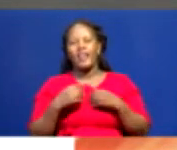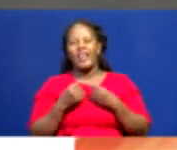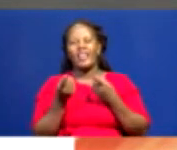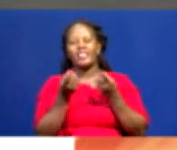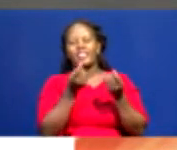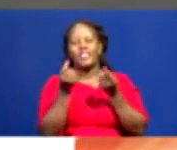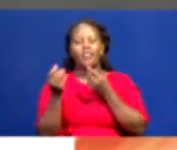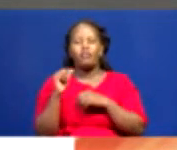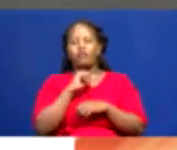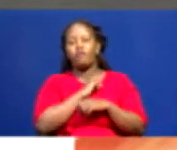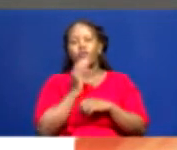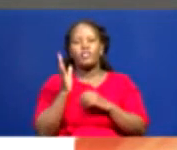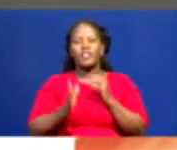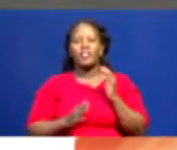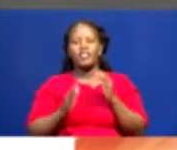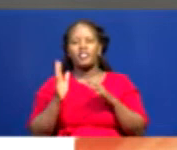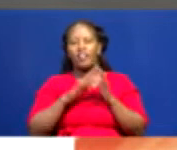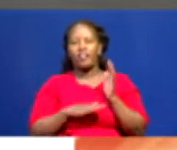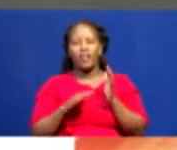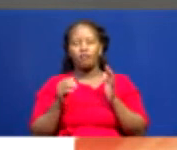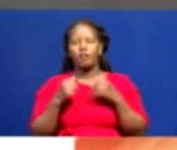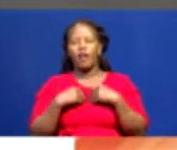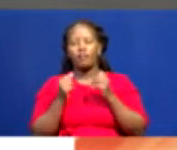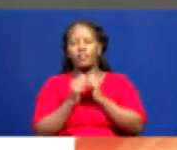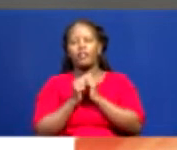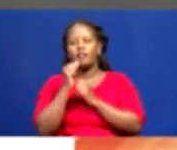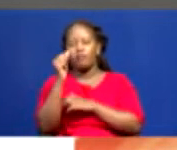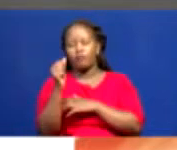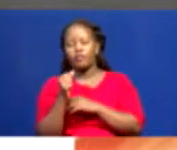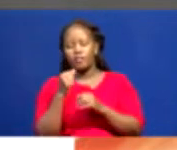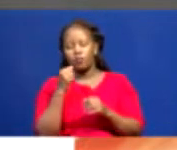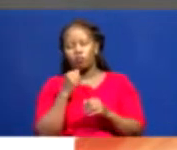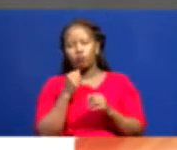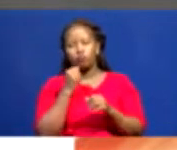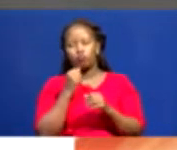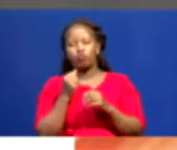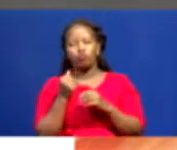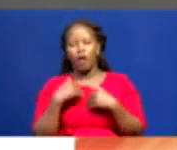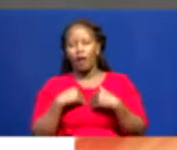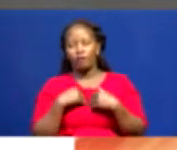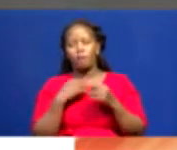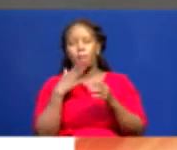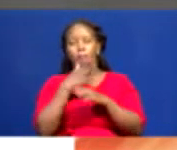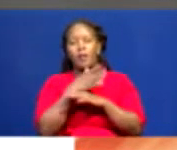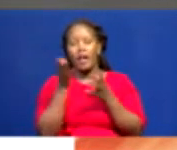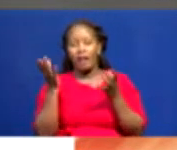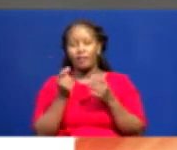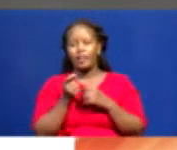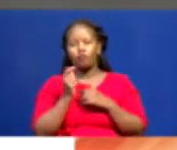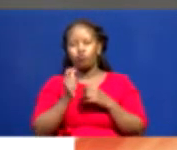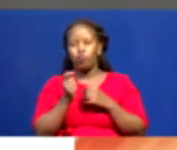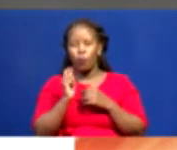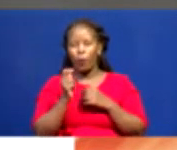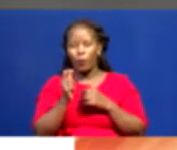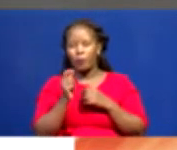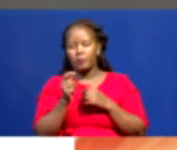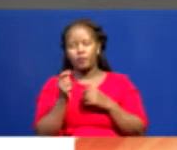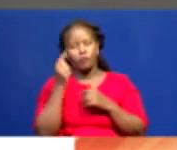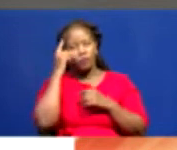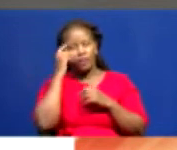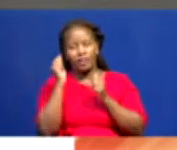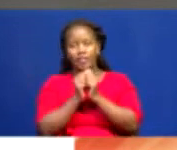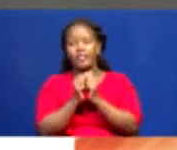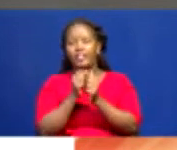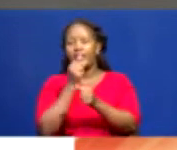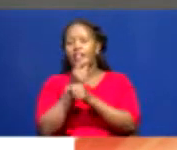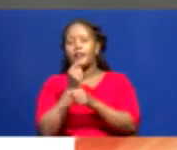House instead of the minimum 15 to transact business. Even after the quorum bell rang for the requisite 10 minutes,